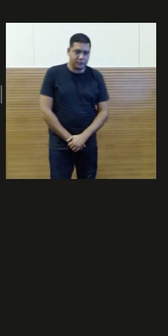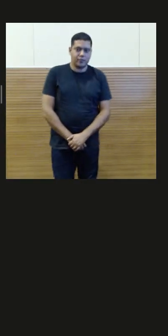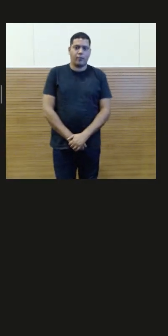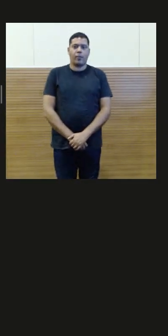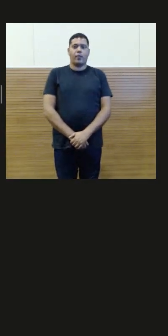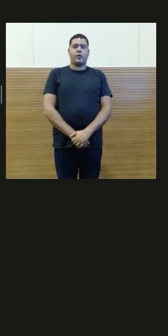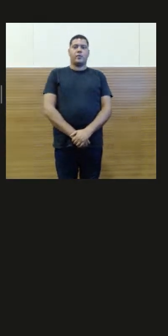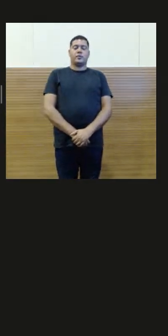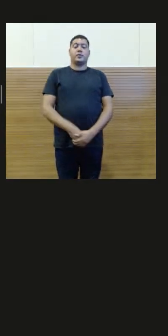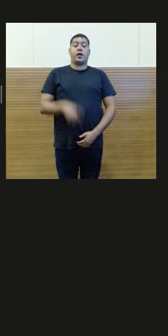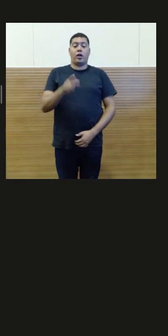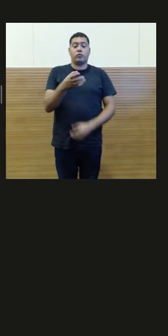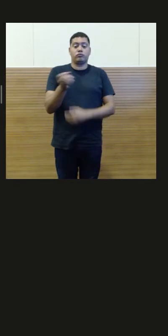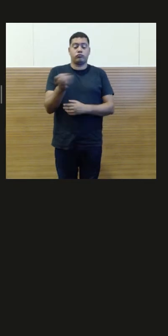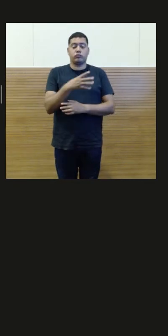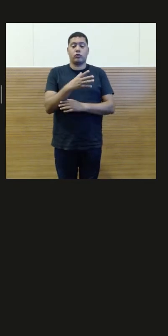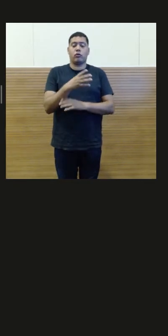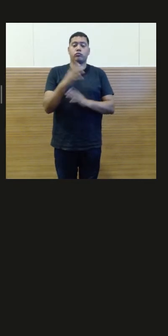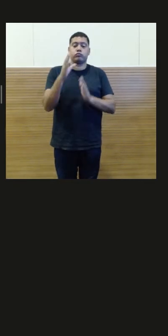and exciting.